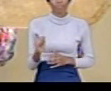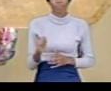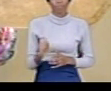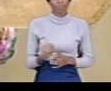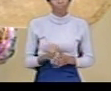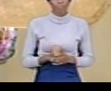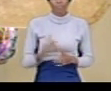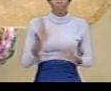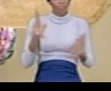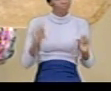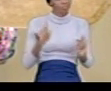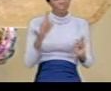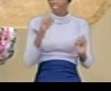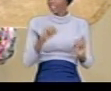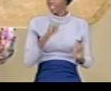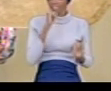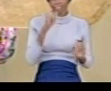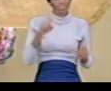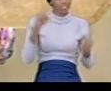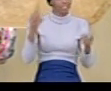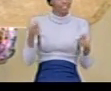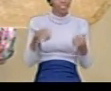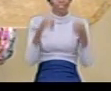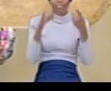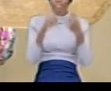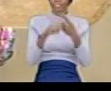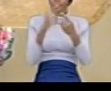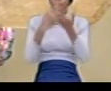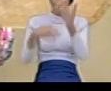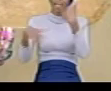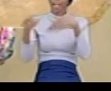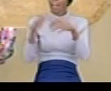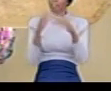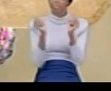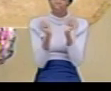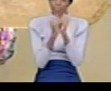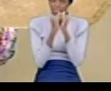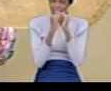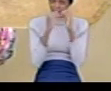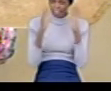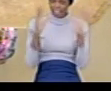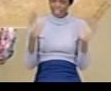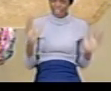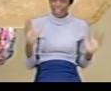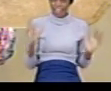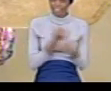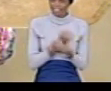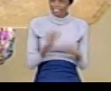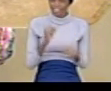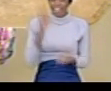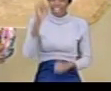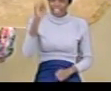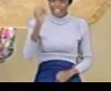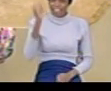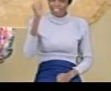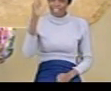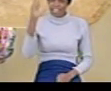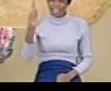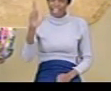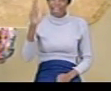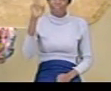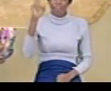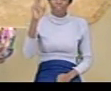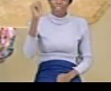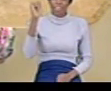S-A-L-V-A-T-I-O-N. No, you can't, no, you can't get to heaven without